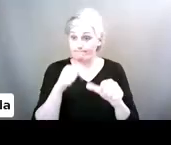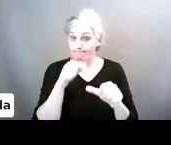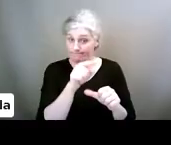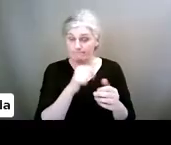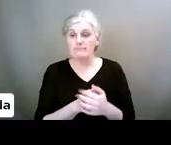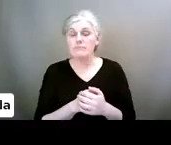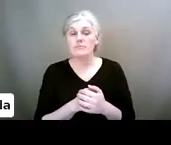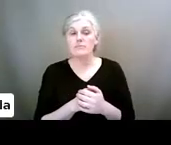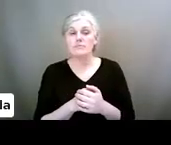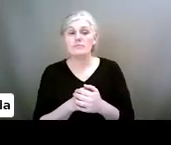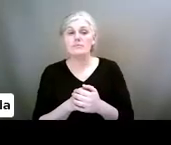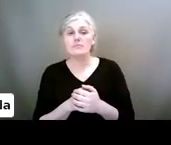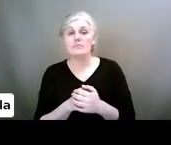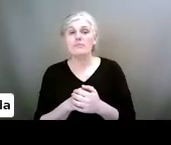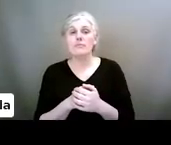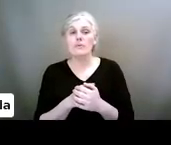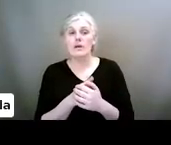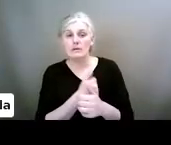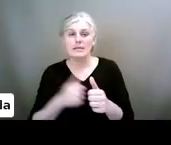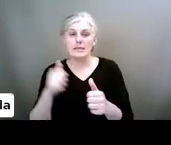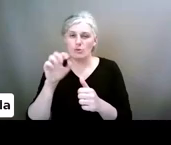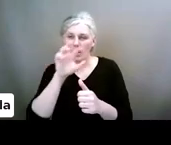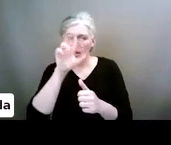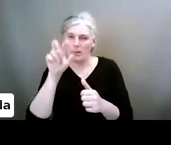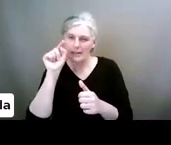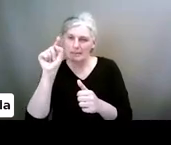The cog of the wheel at the top. And then you scroll down.